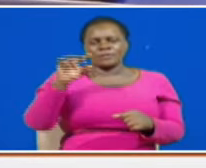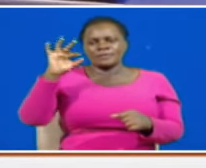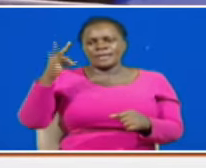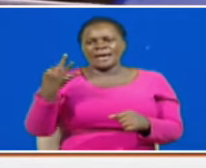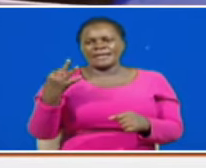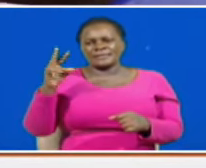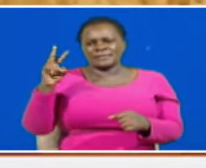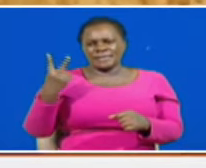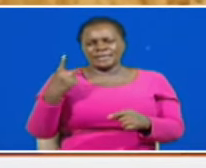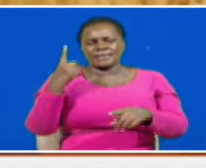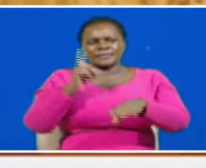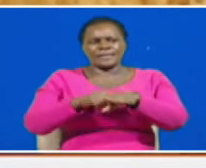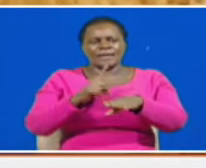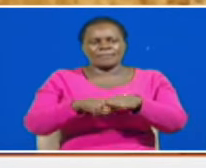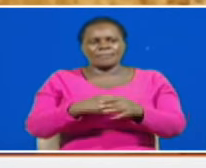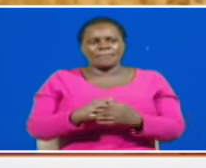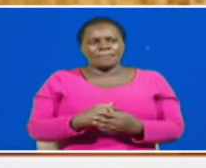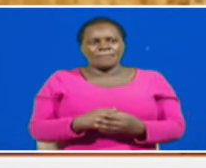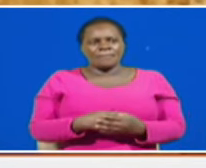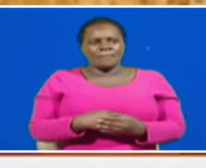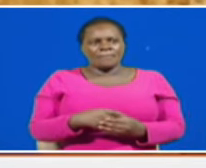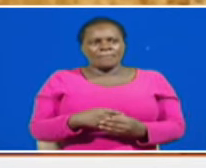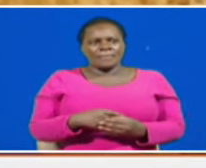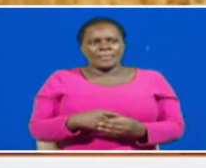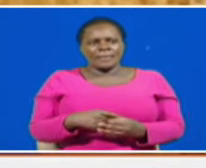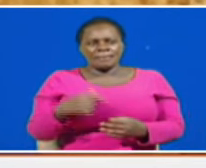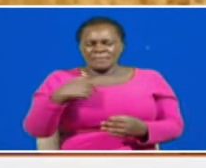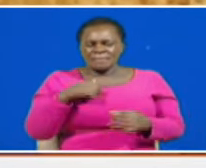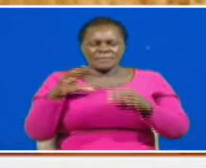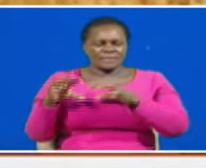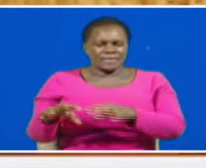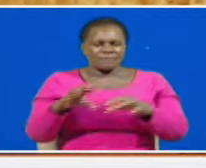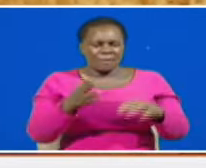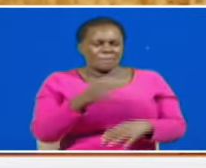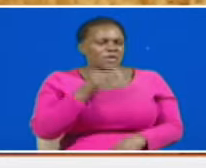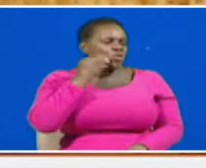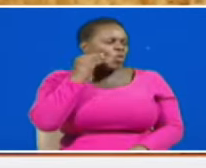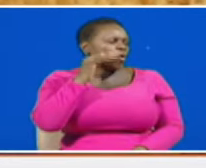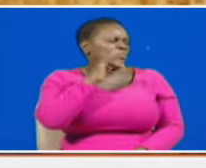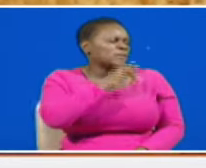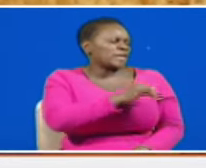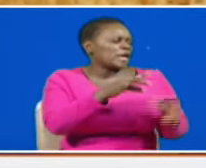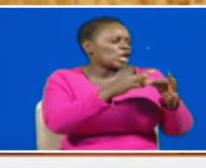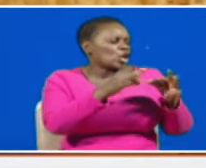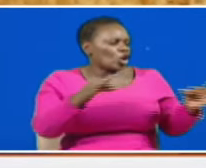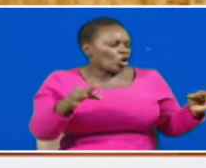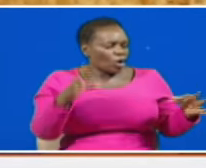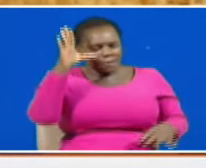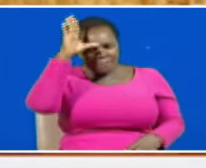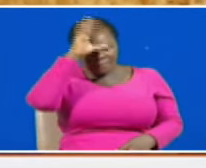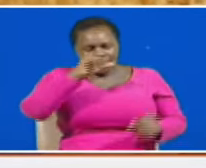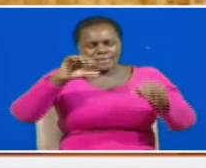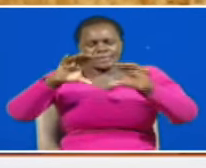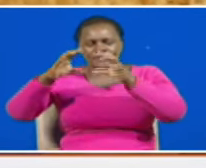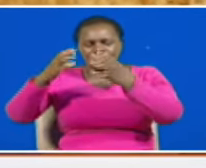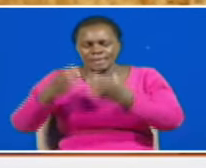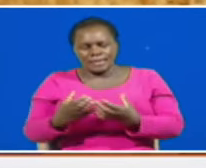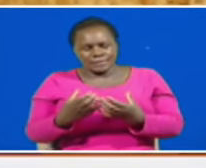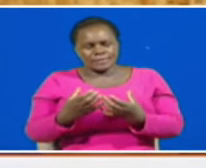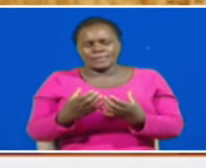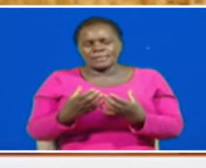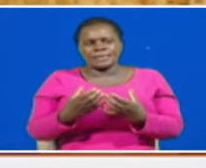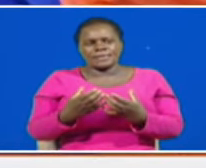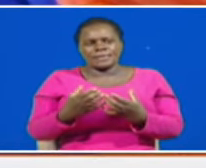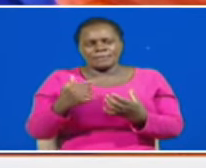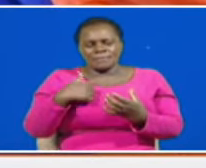ingi. Imekuwa ikitatiza masomo yangu, nikirudishwa nyumbani na kaa sana na pitwa na masomo. Asa